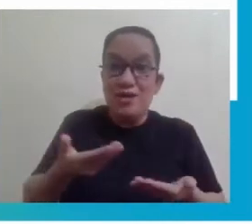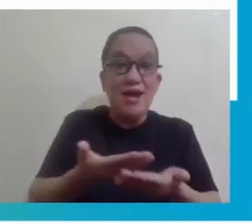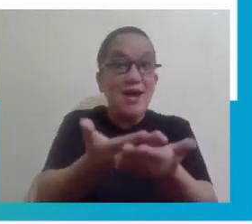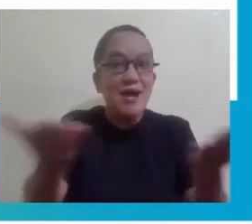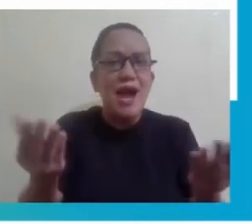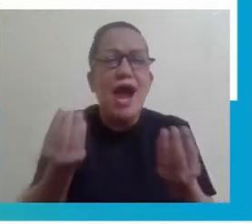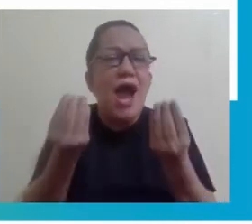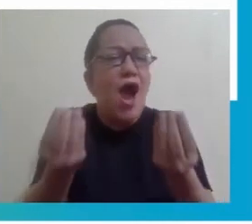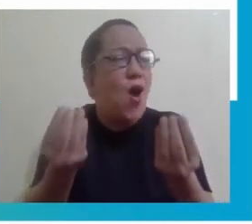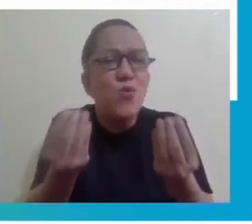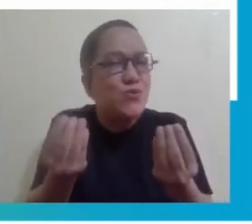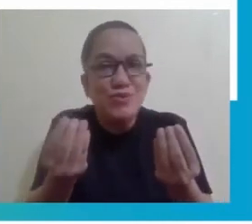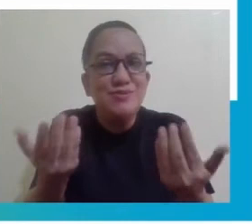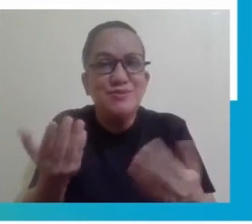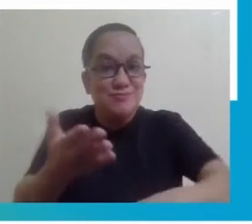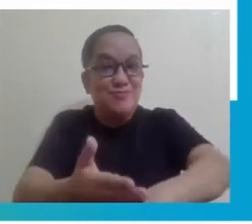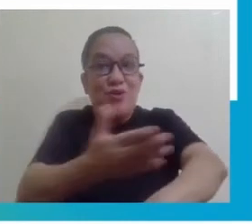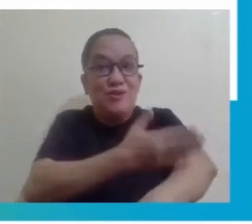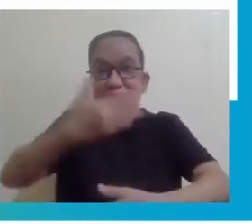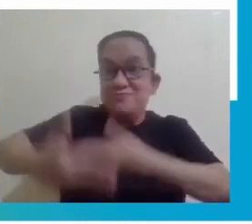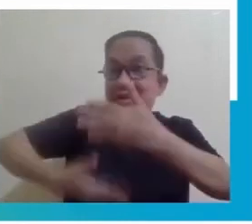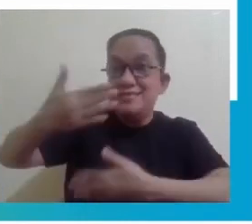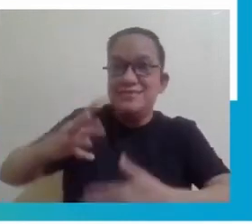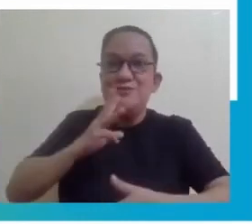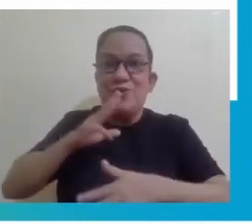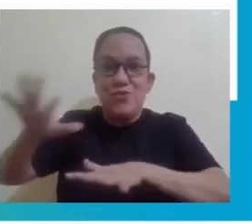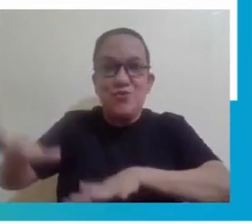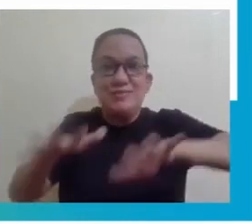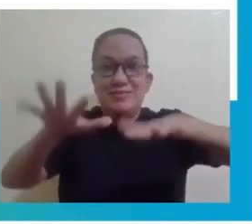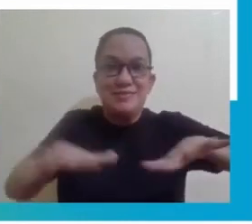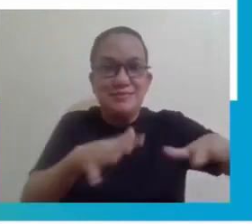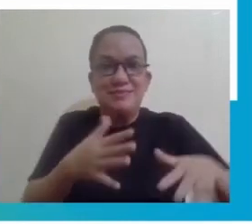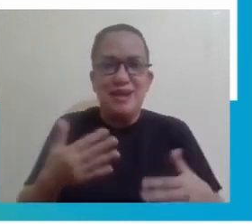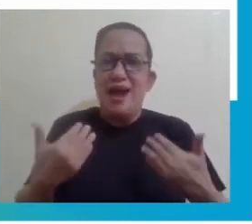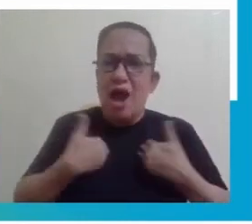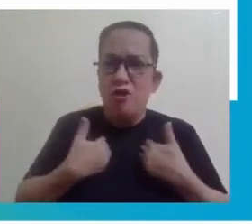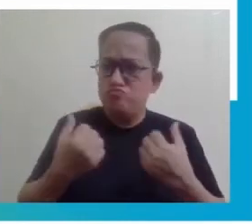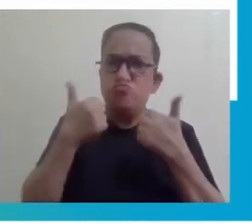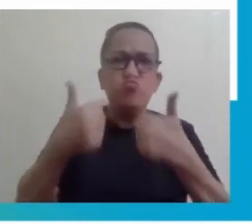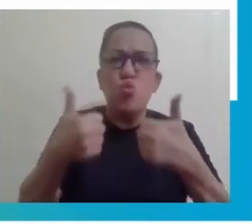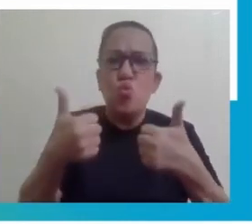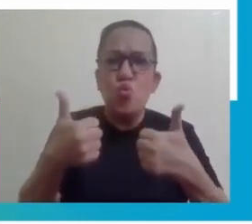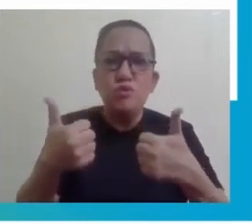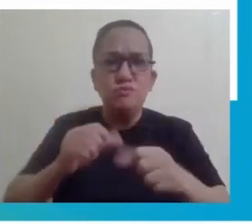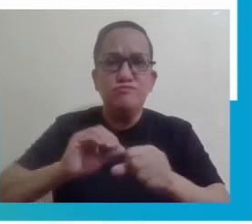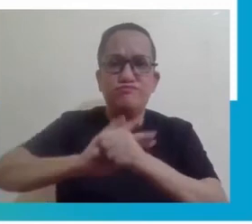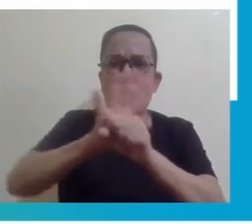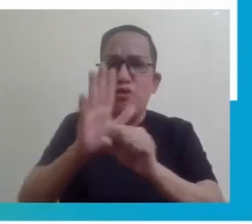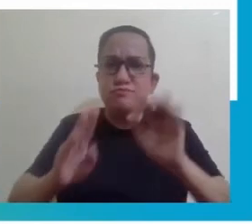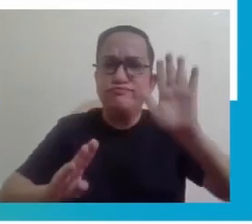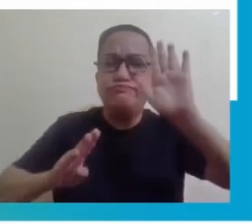can contribute to a green, resilient, and equitable COVID-19 recovery. The region has indeed seen tremendous